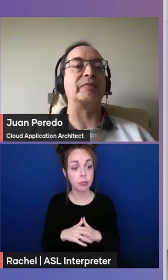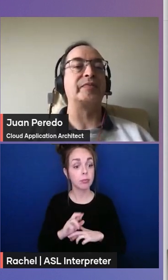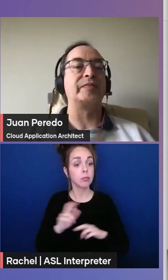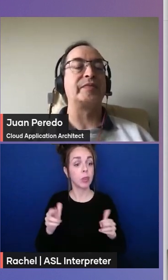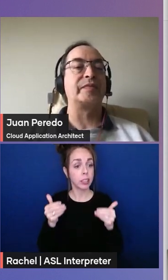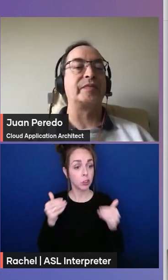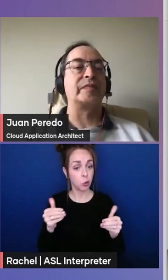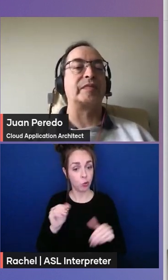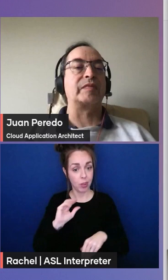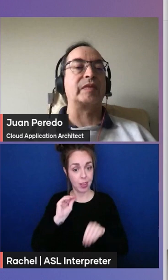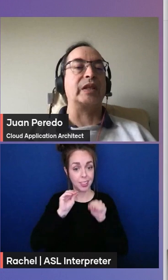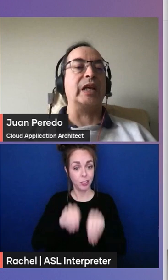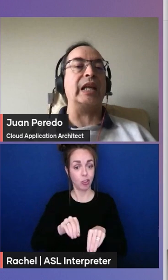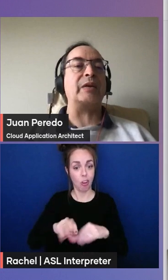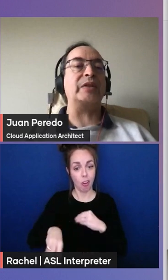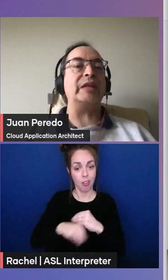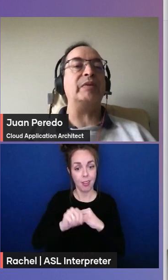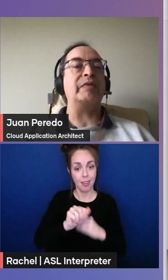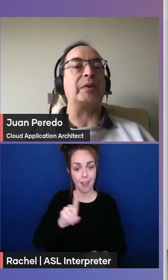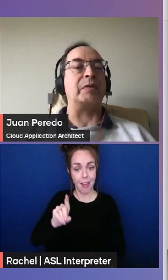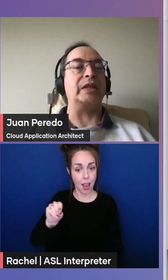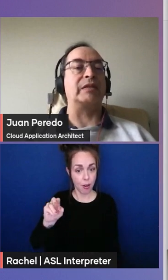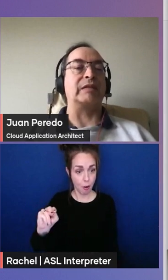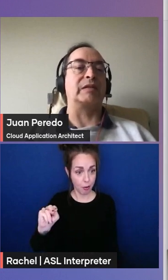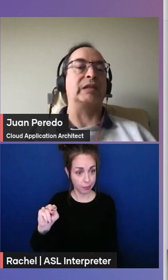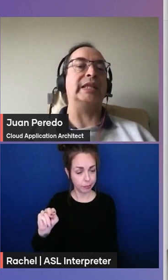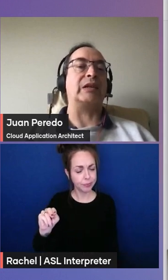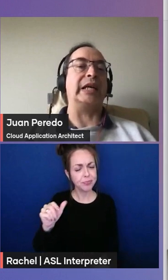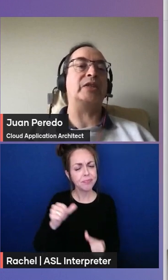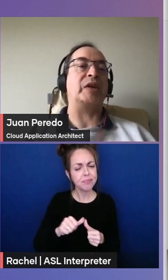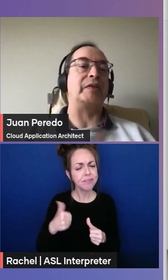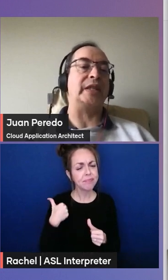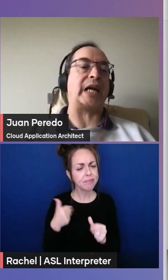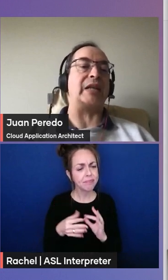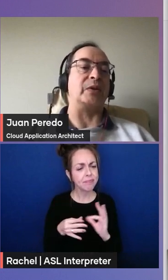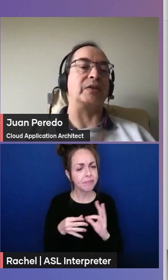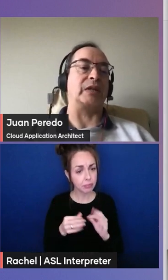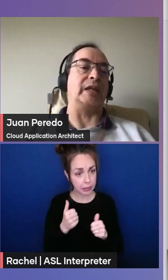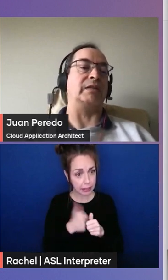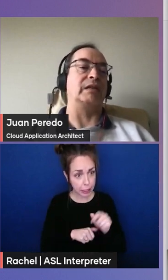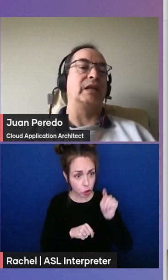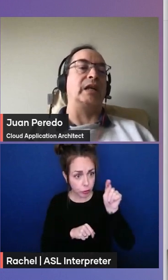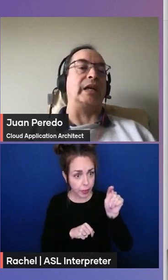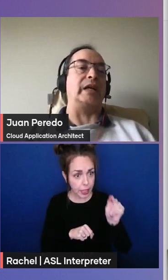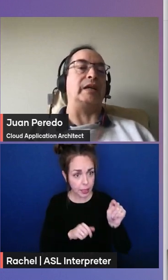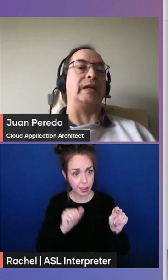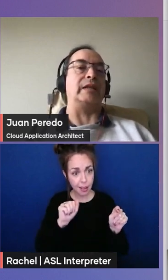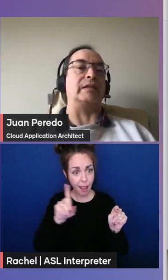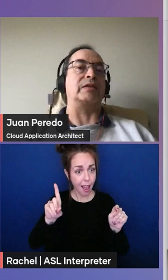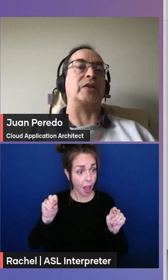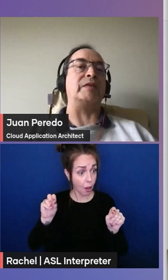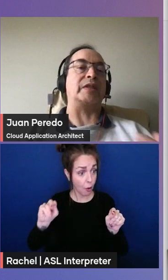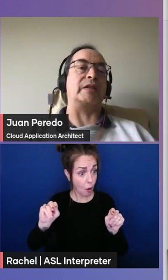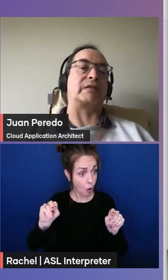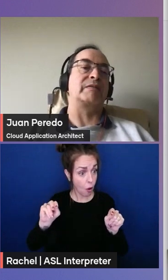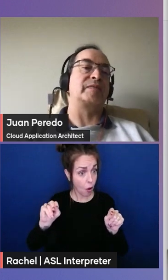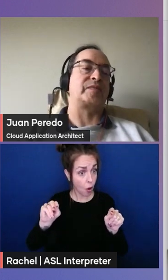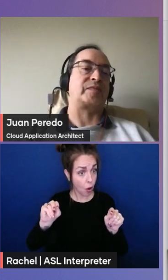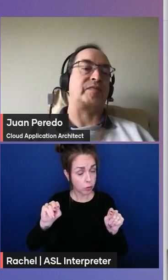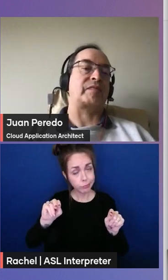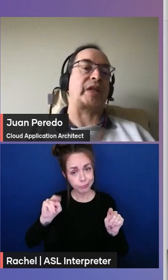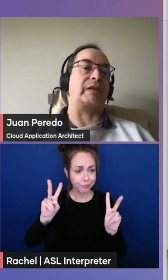add-ons. And like we said before, right? Each one of these add-ons and